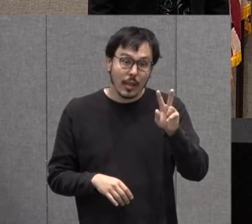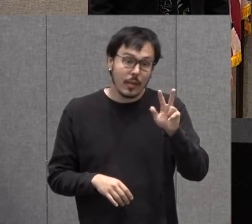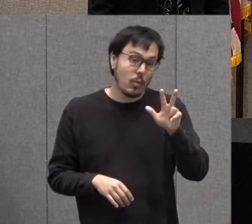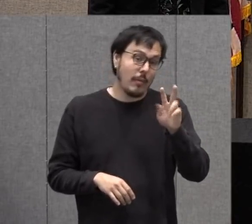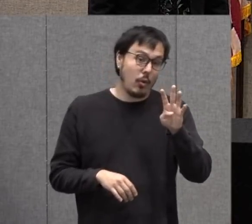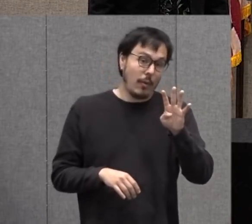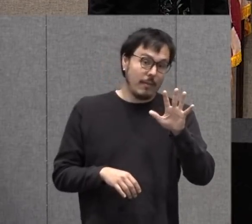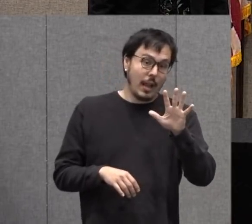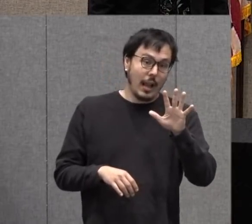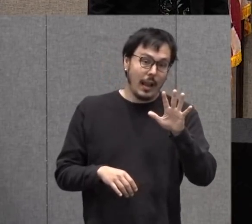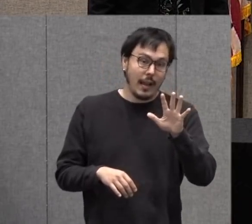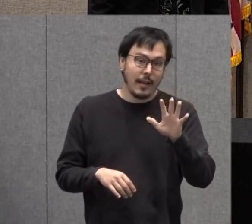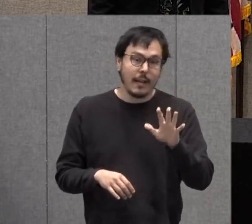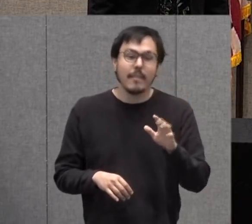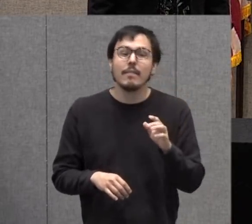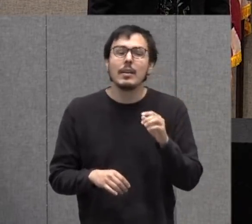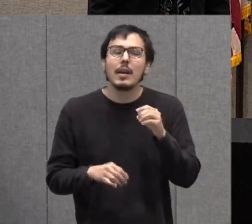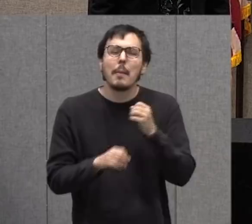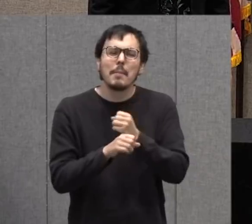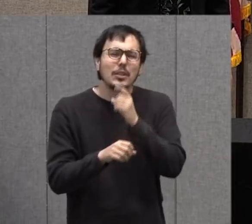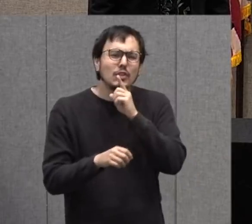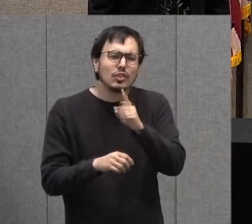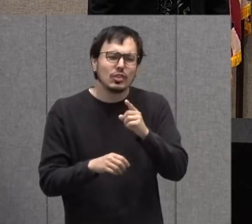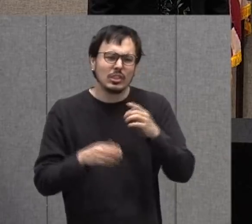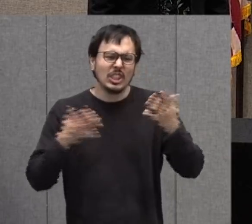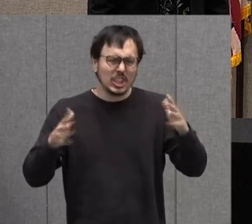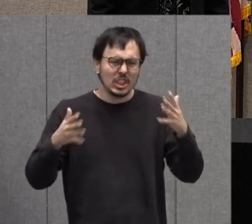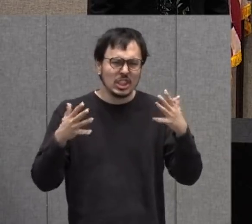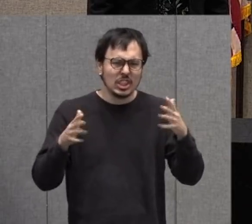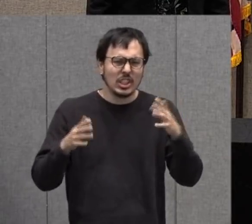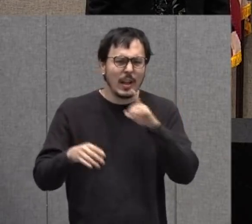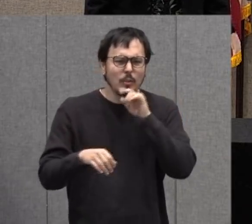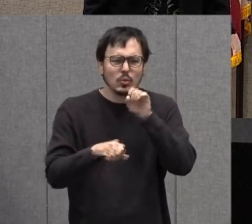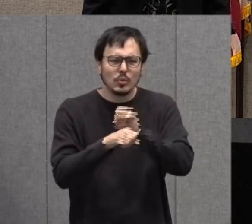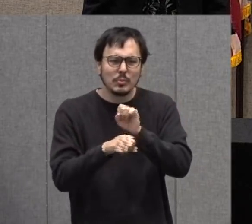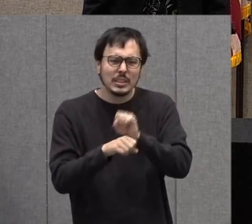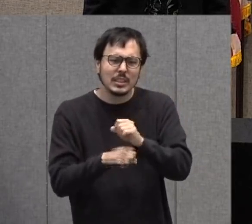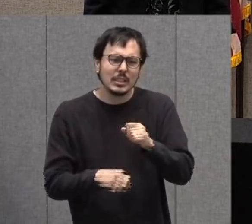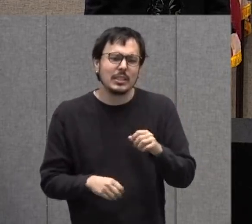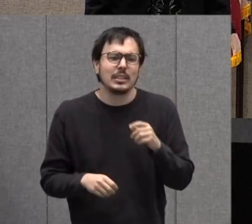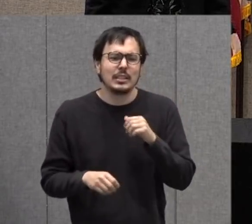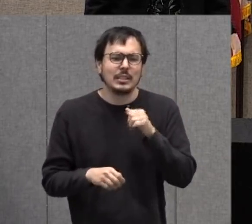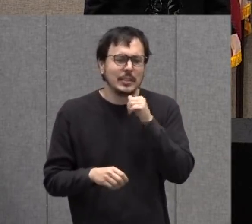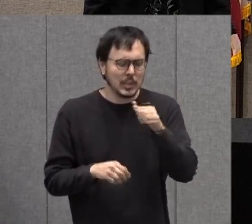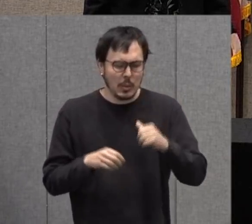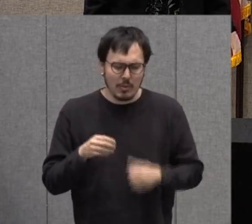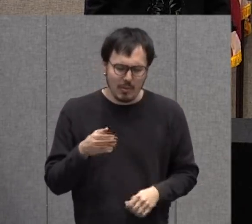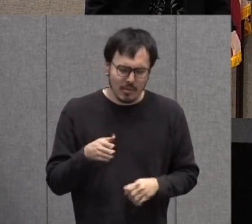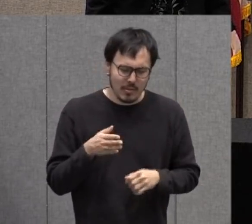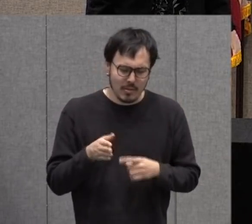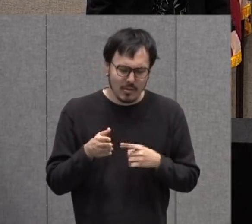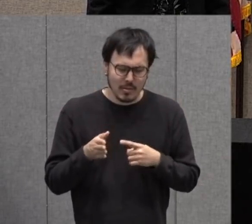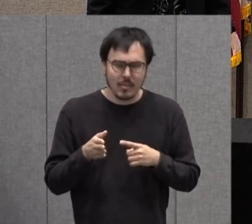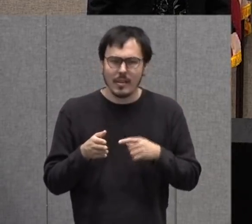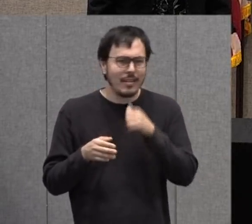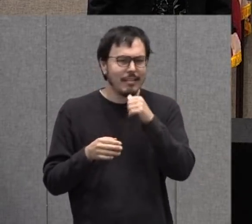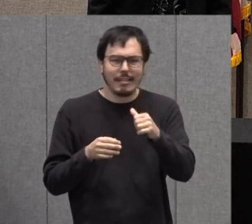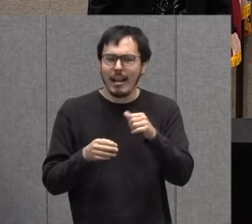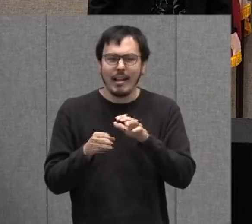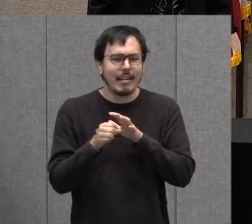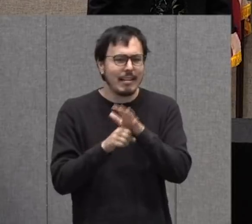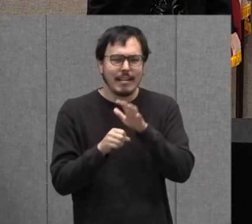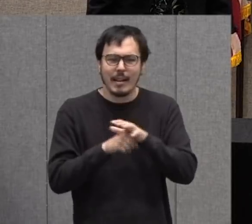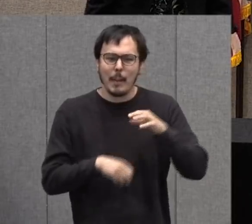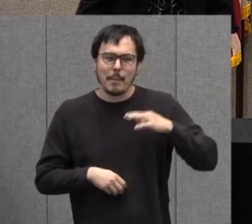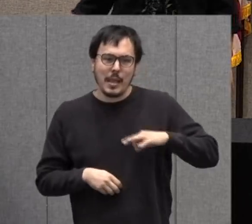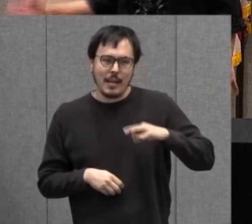body break. Okay. So we got to really shake. Shake it out there. Are you ready? I'm ready. Let's All right. go, guys. I'll do the counting, but you can count with me. I would love that. All right.